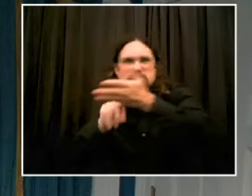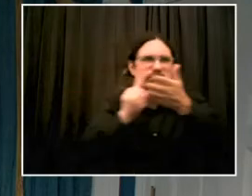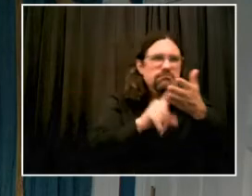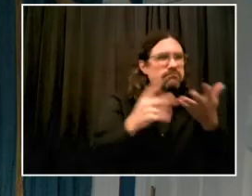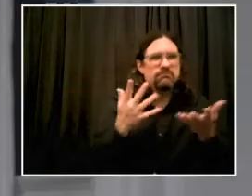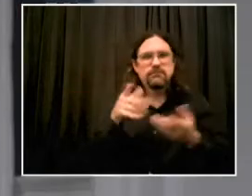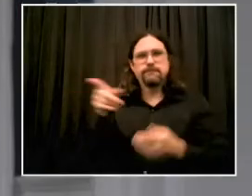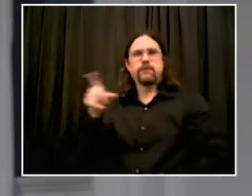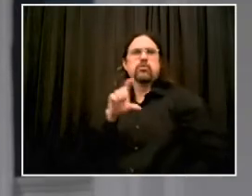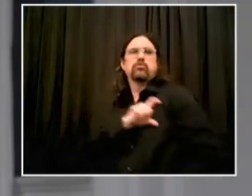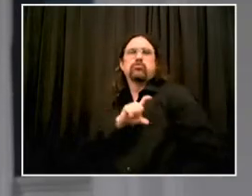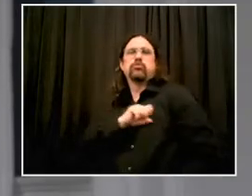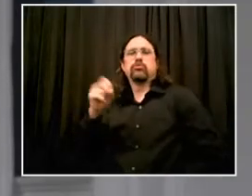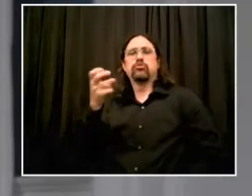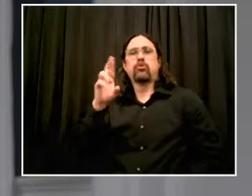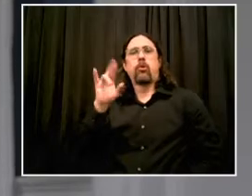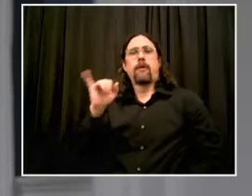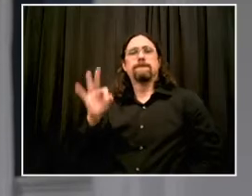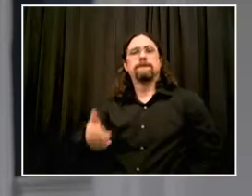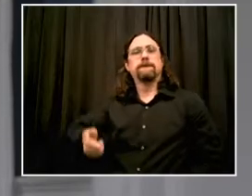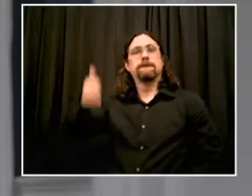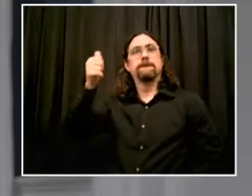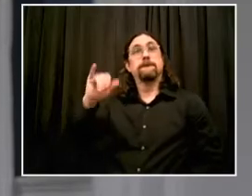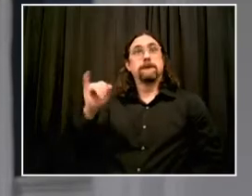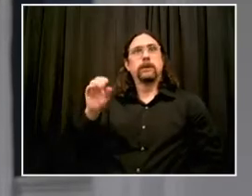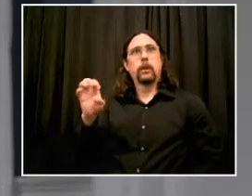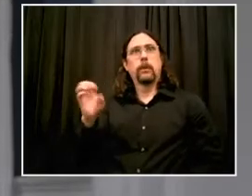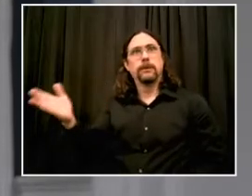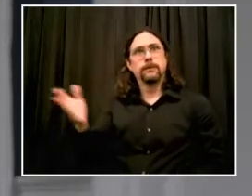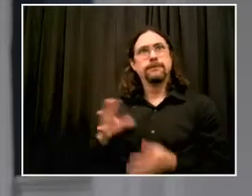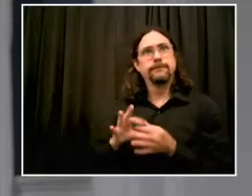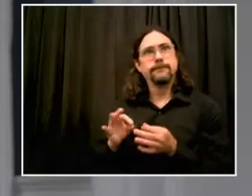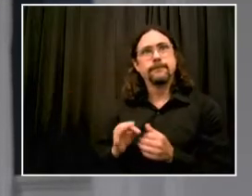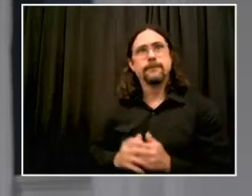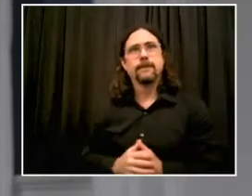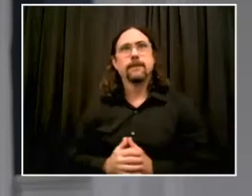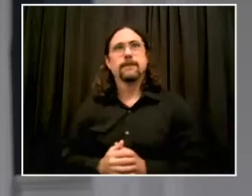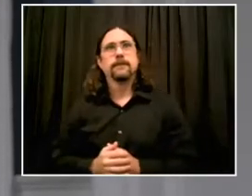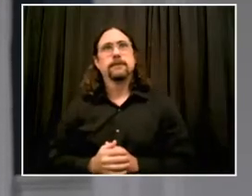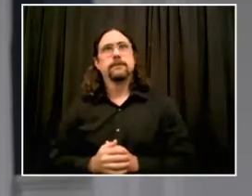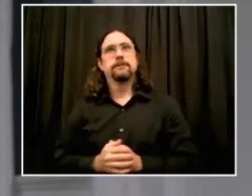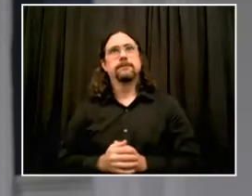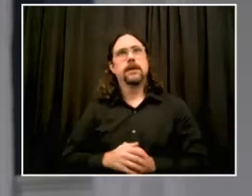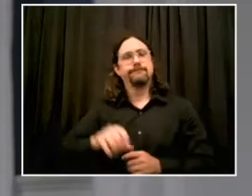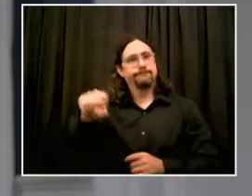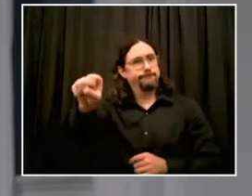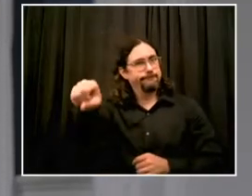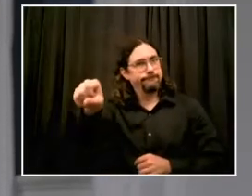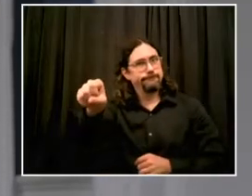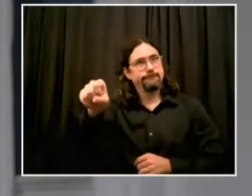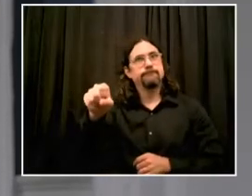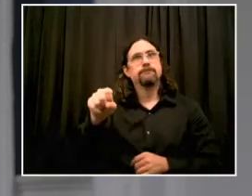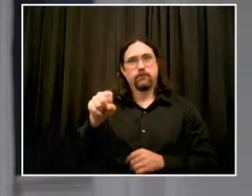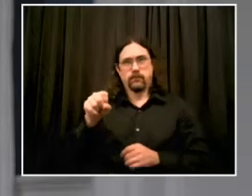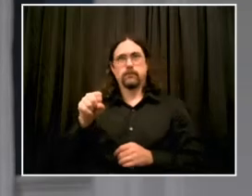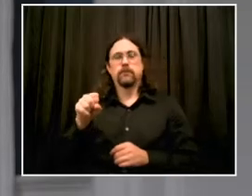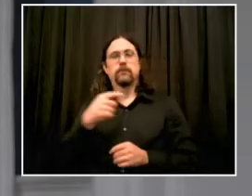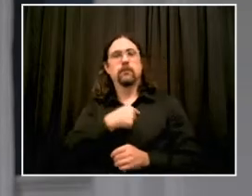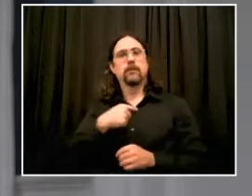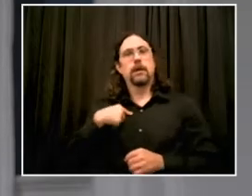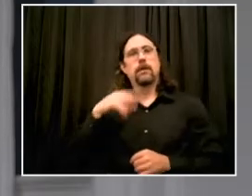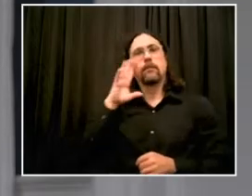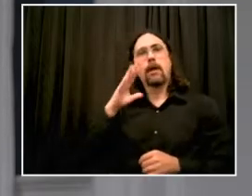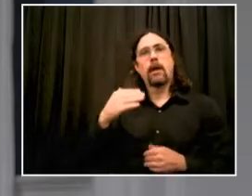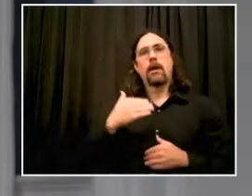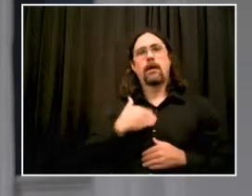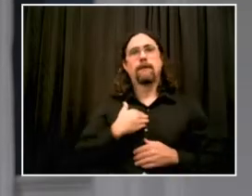undertake quarantine checkpoints at major bridge and tunnel crossings into New York City. As Sheriff, I understand the absolute